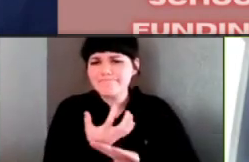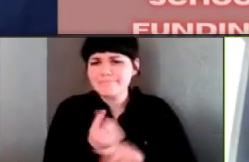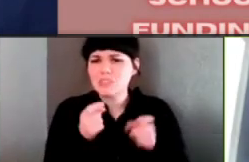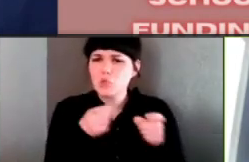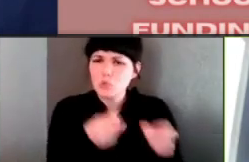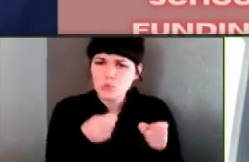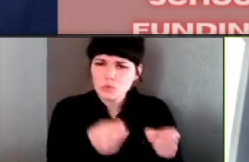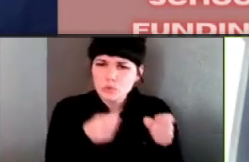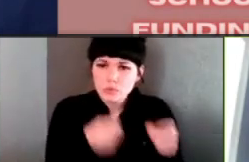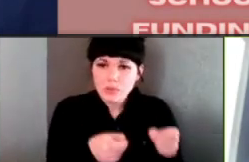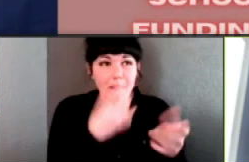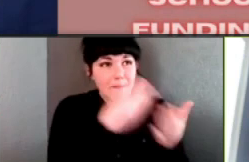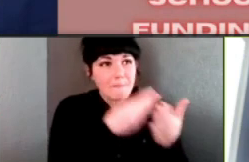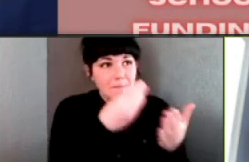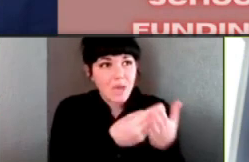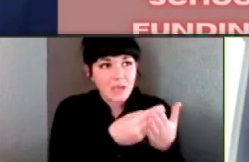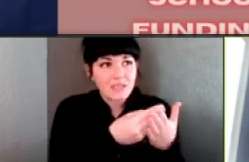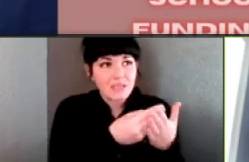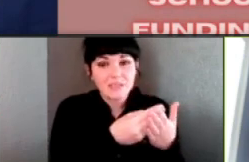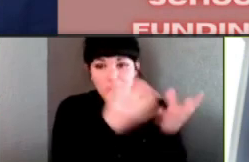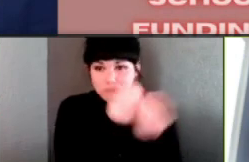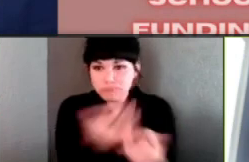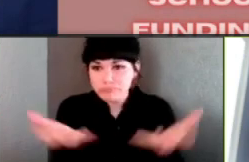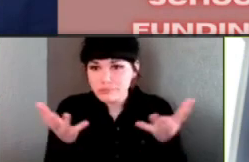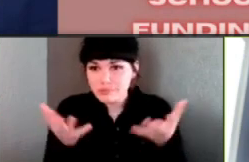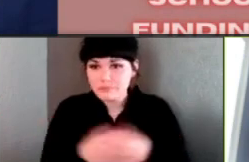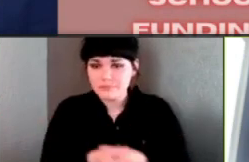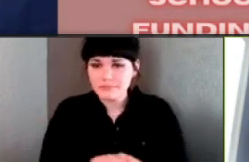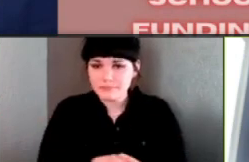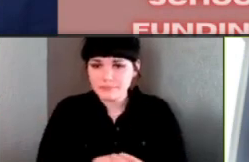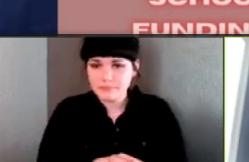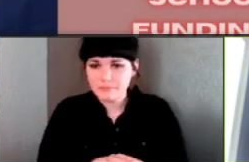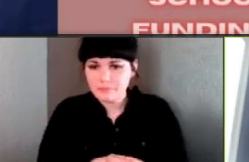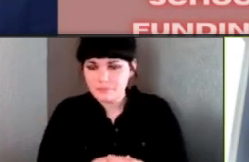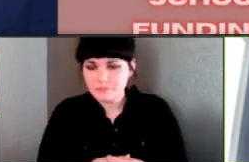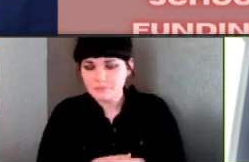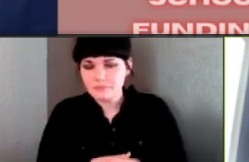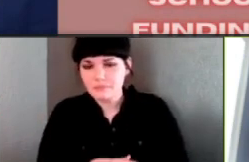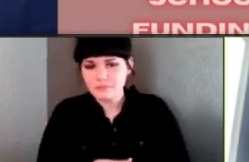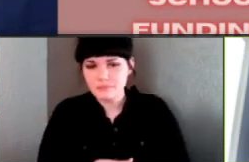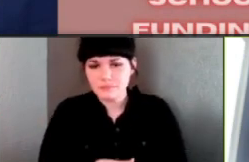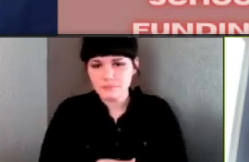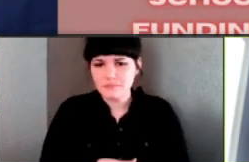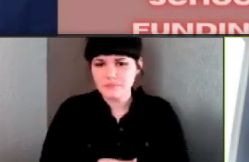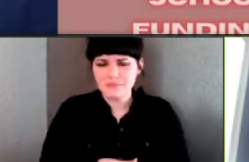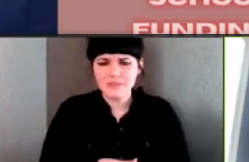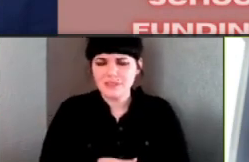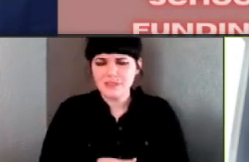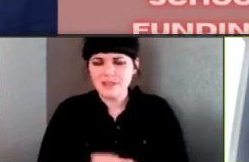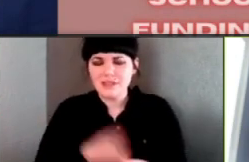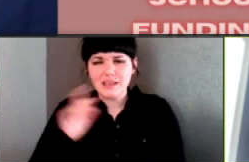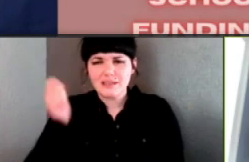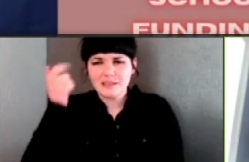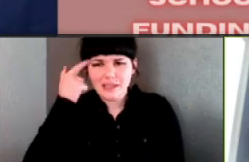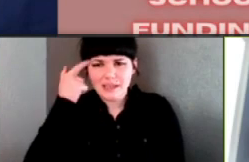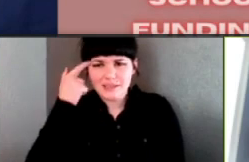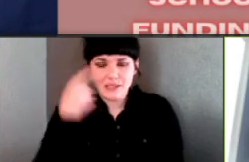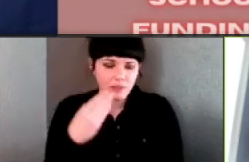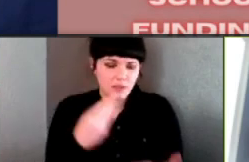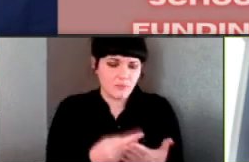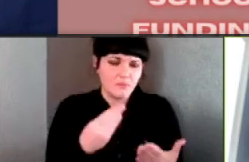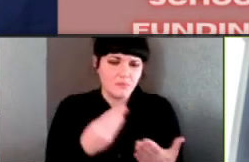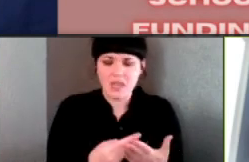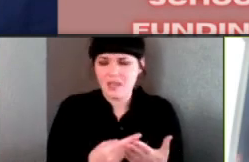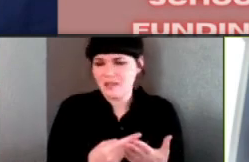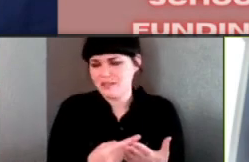other thing that people don't realize too. You know, you play all these games with money in Lansing, and what you do is you throw in some other stuff